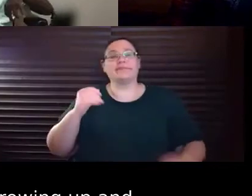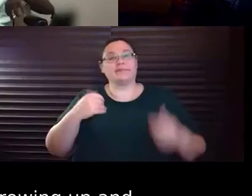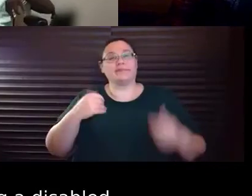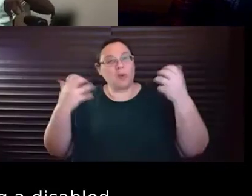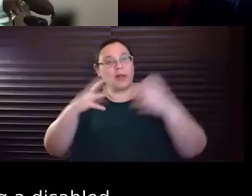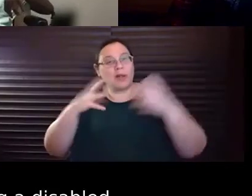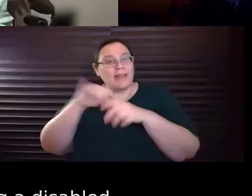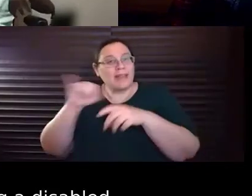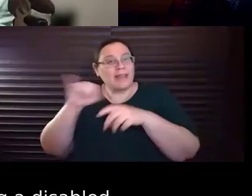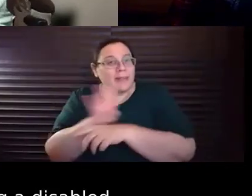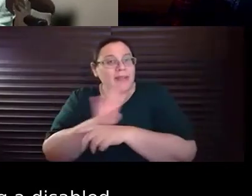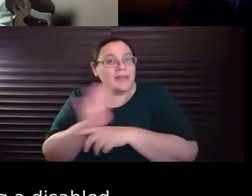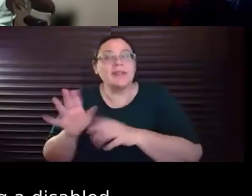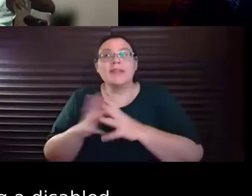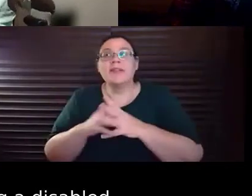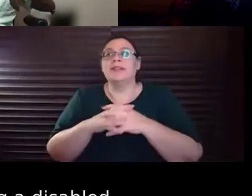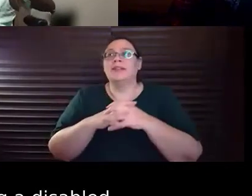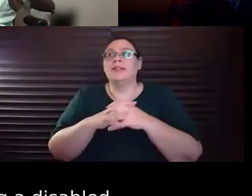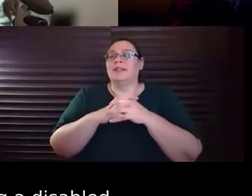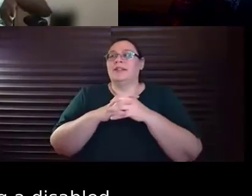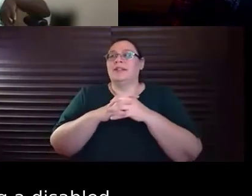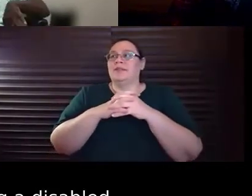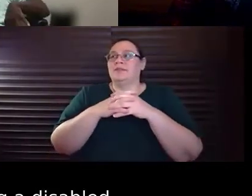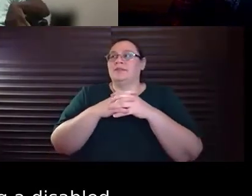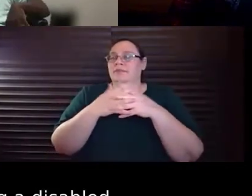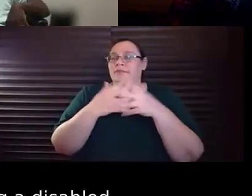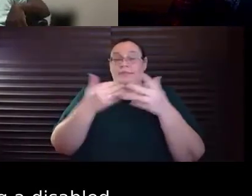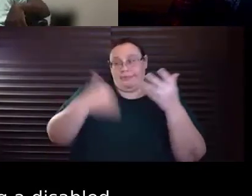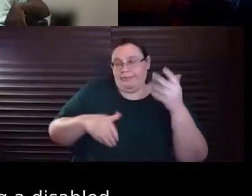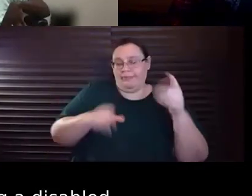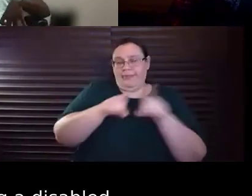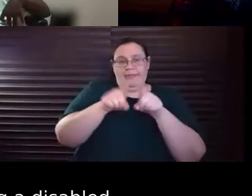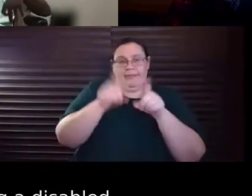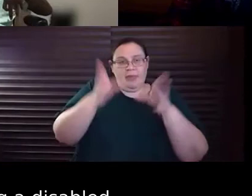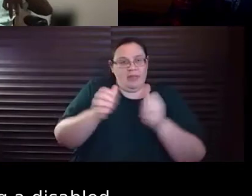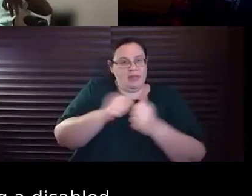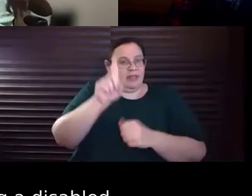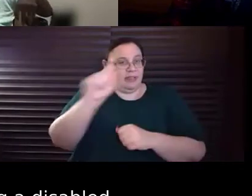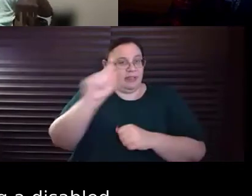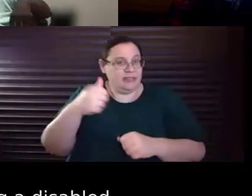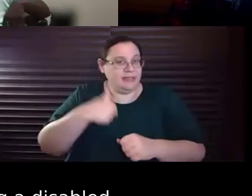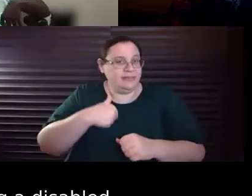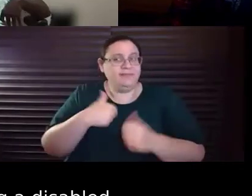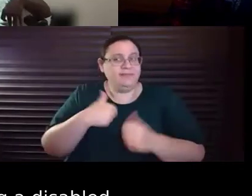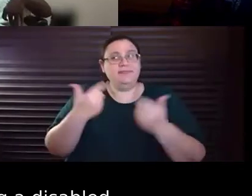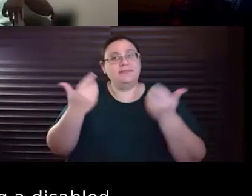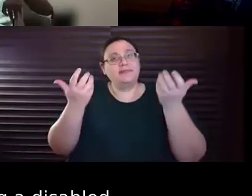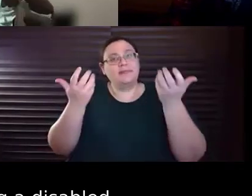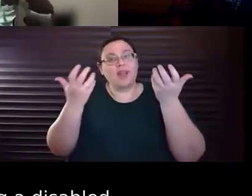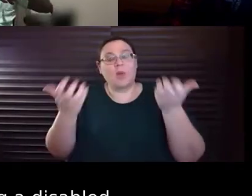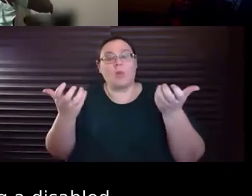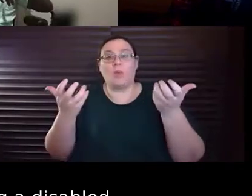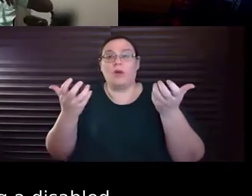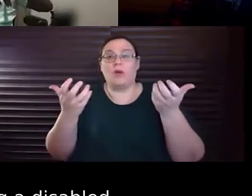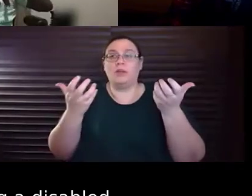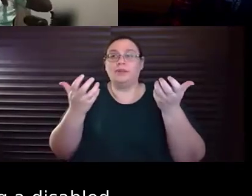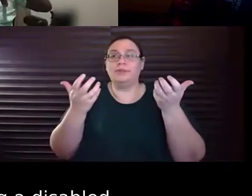business and just being a disabled person, I really want